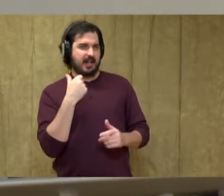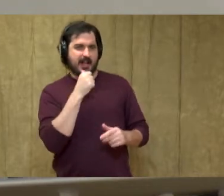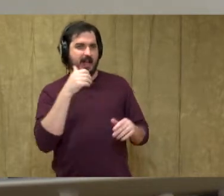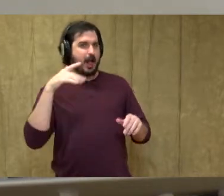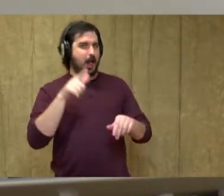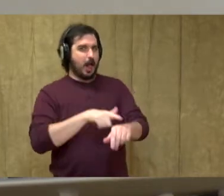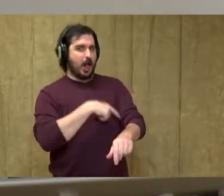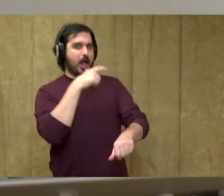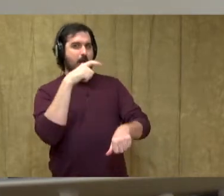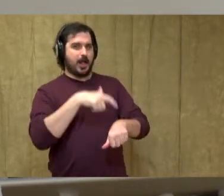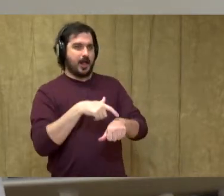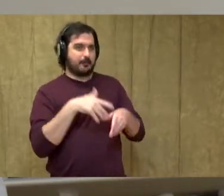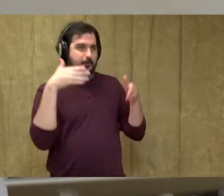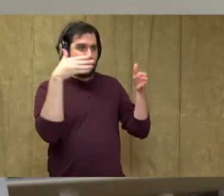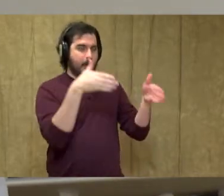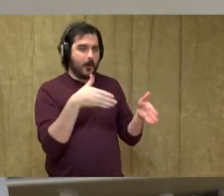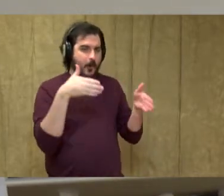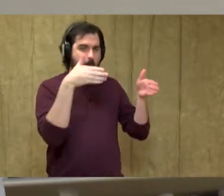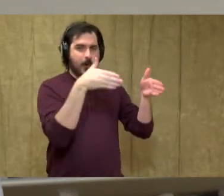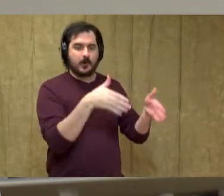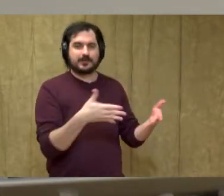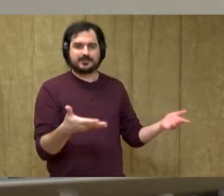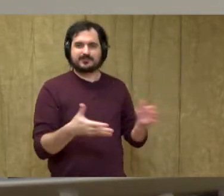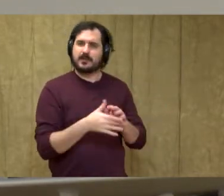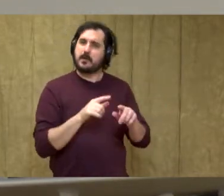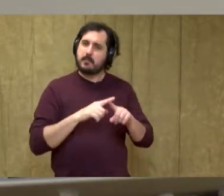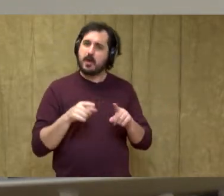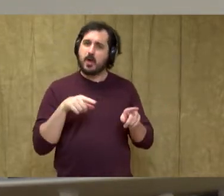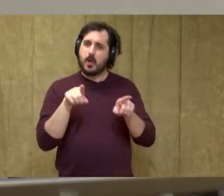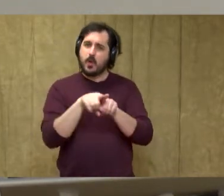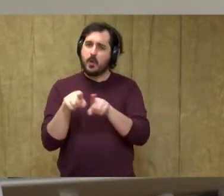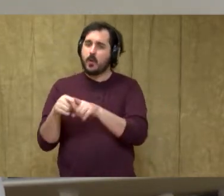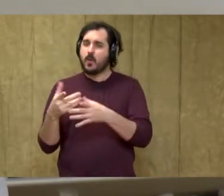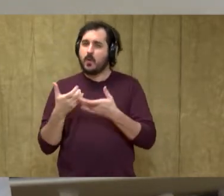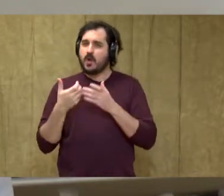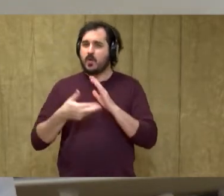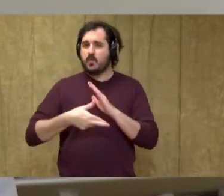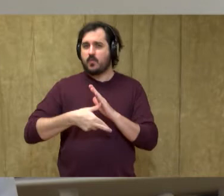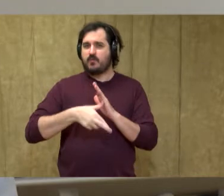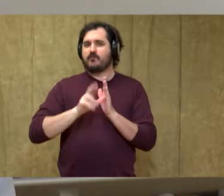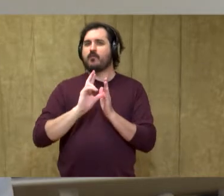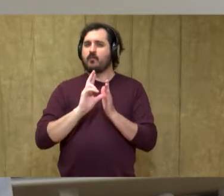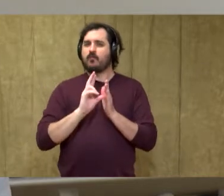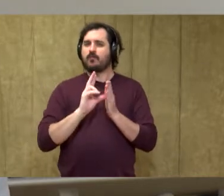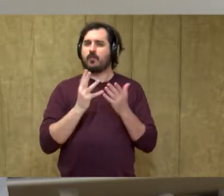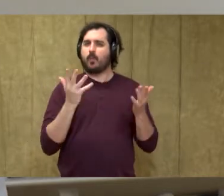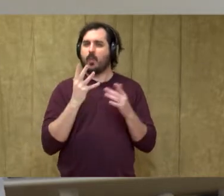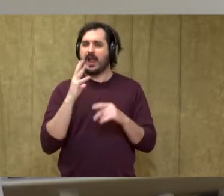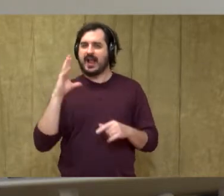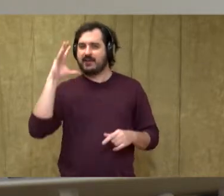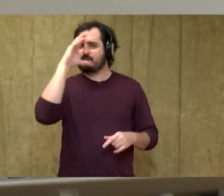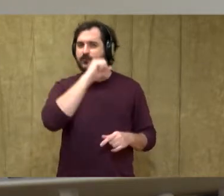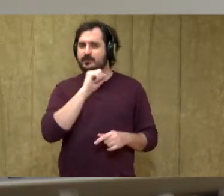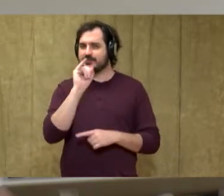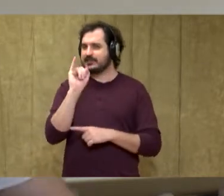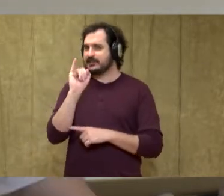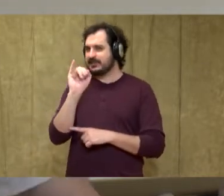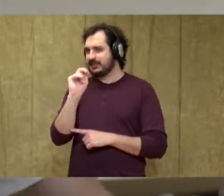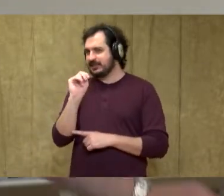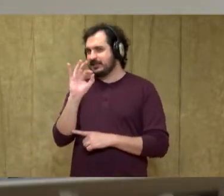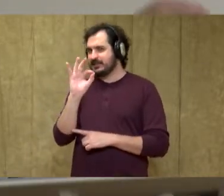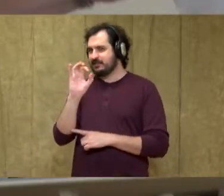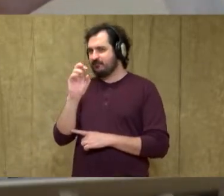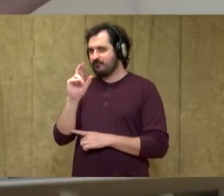did want to do a nice refresher on what an inference really is. And